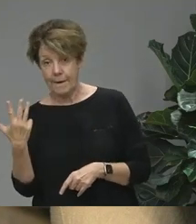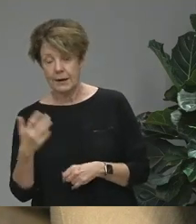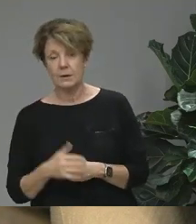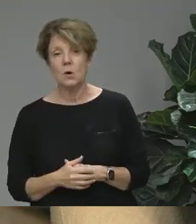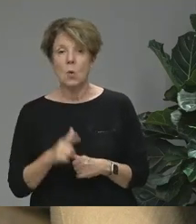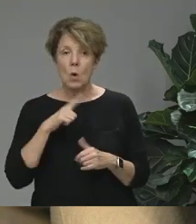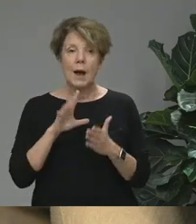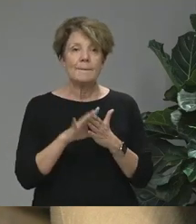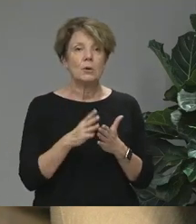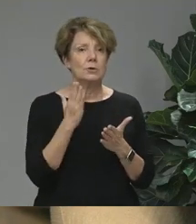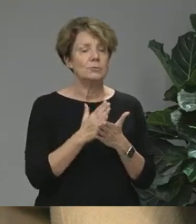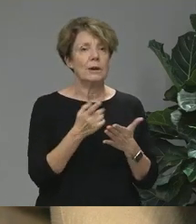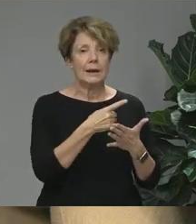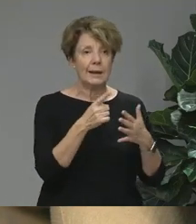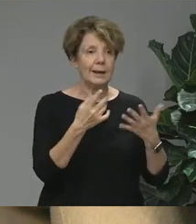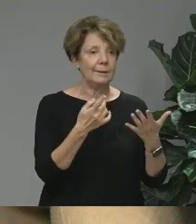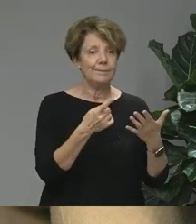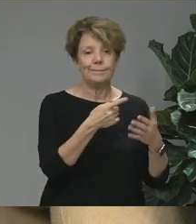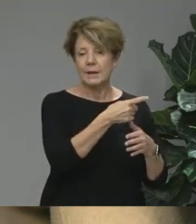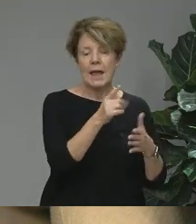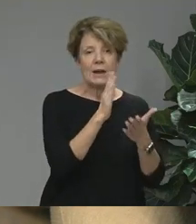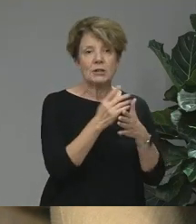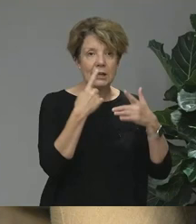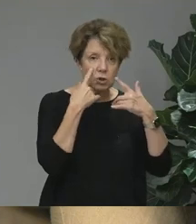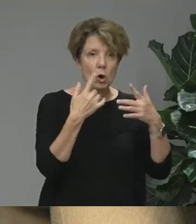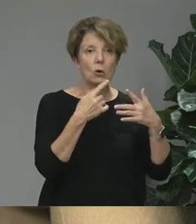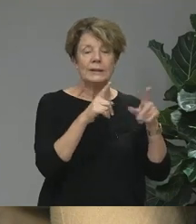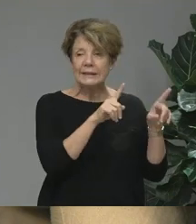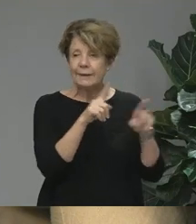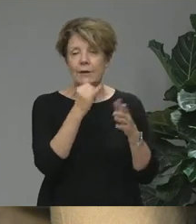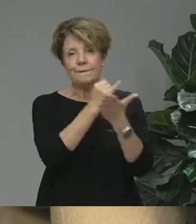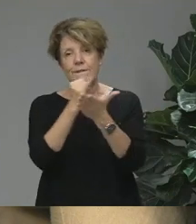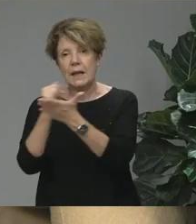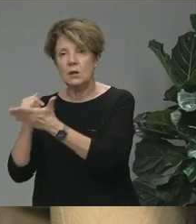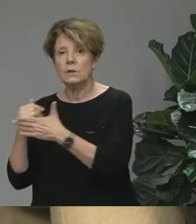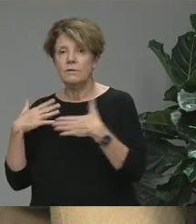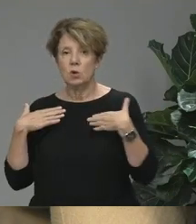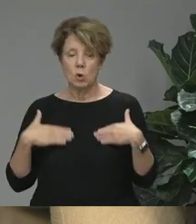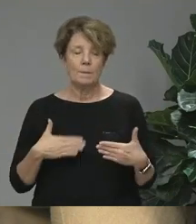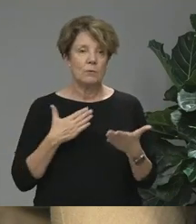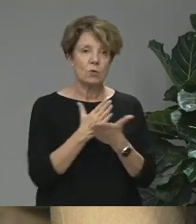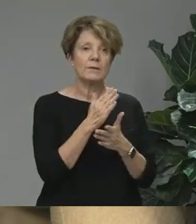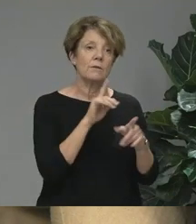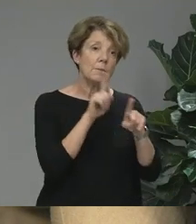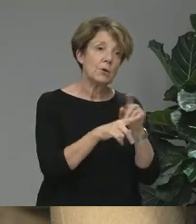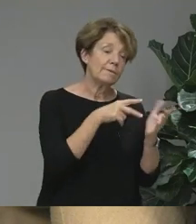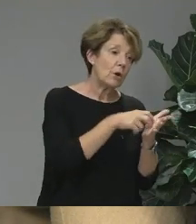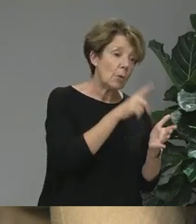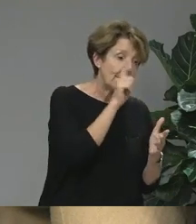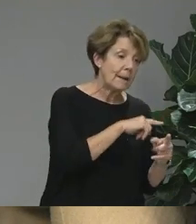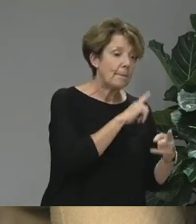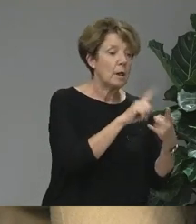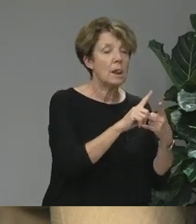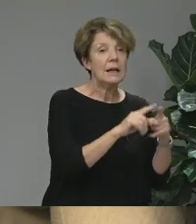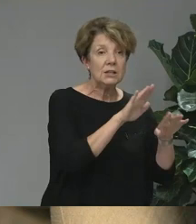of those serious exposures of failings of human rights for some of our most vulnerable people, our children, our